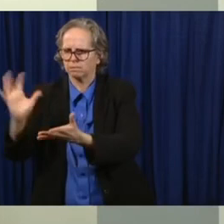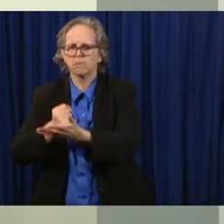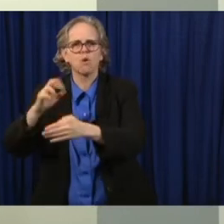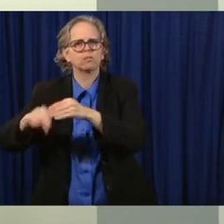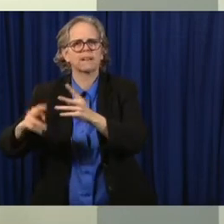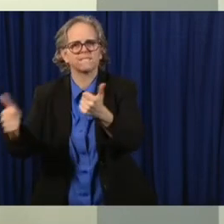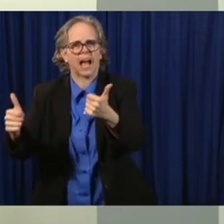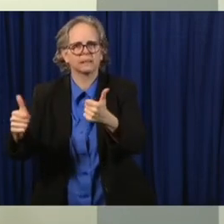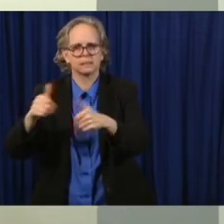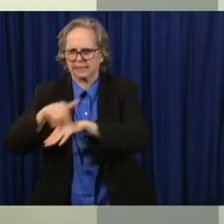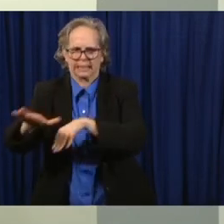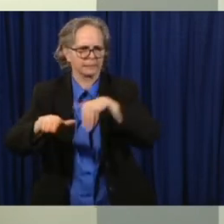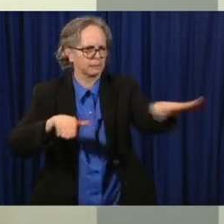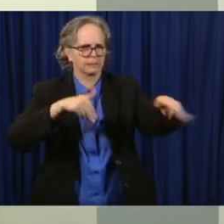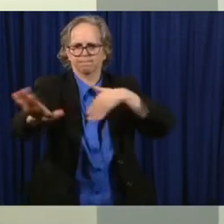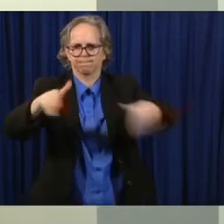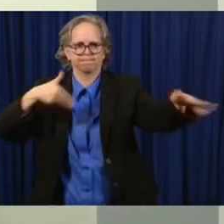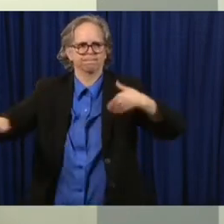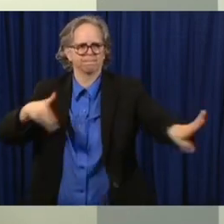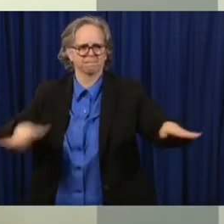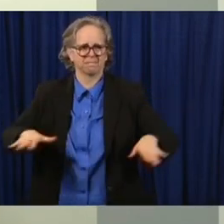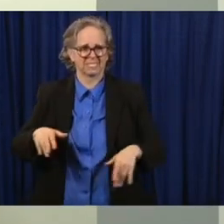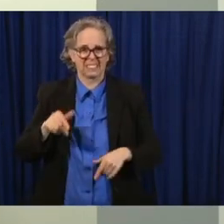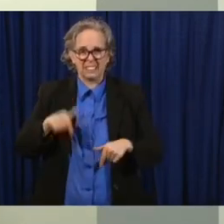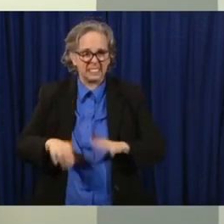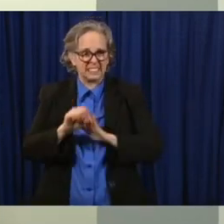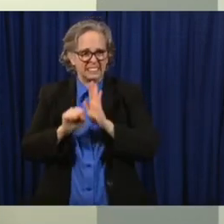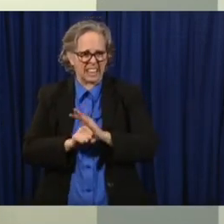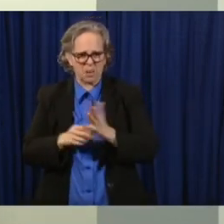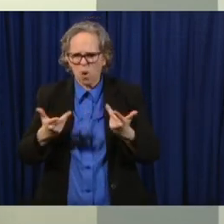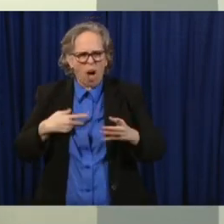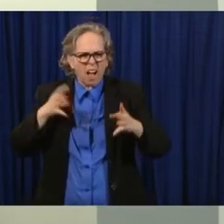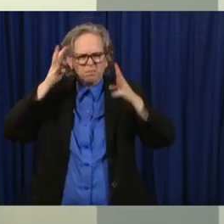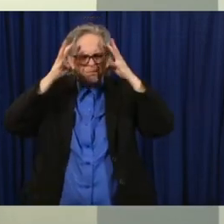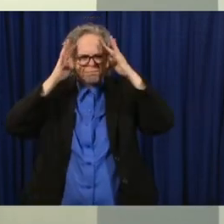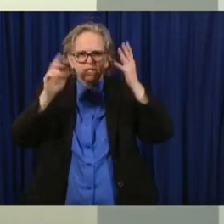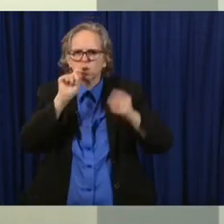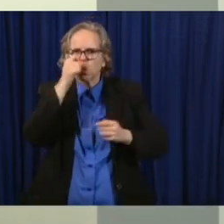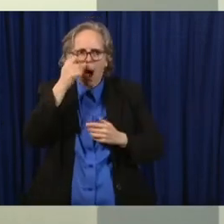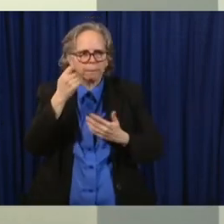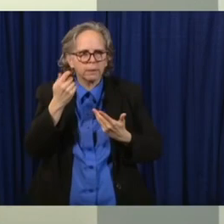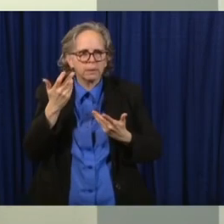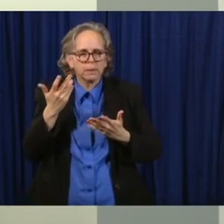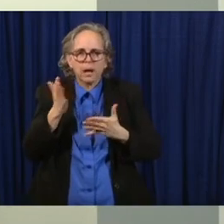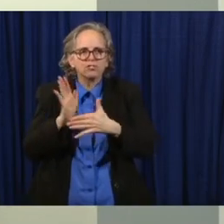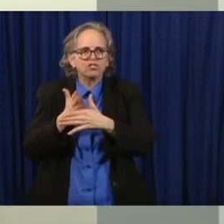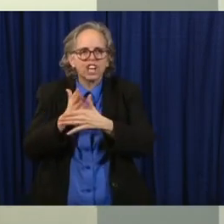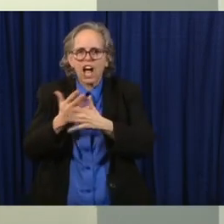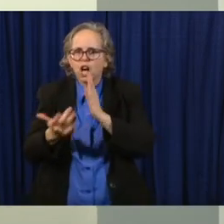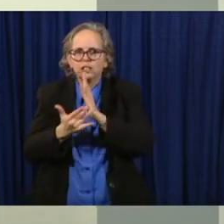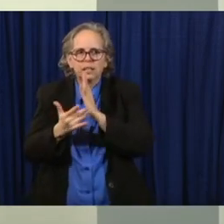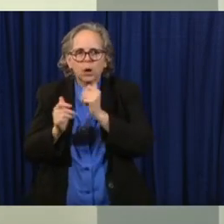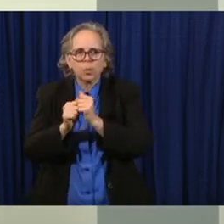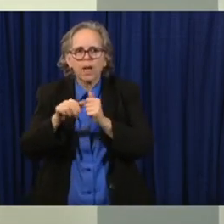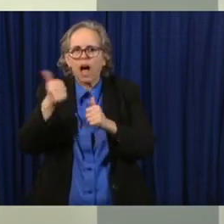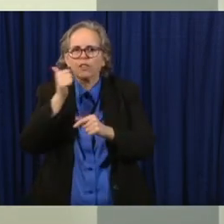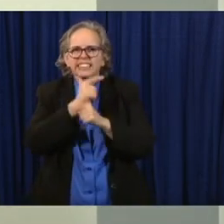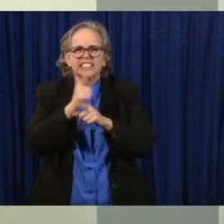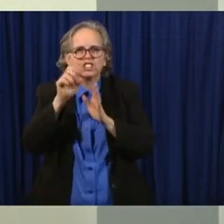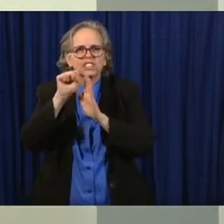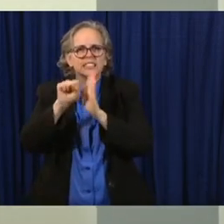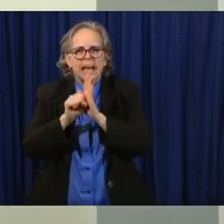We have invented swabs in the state, and we are sharing that technology with sister states so that they could do the same.